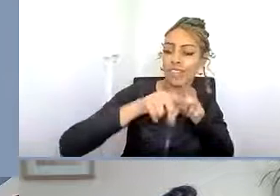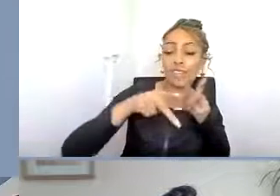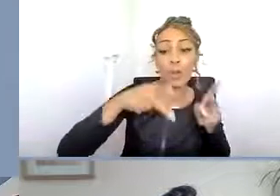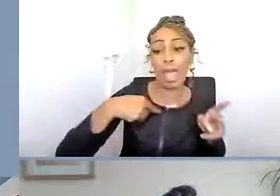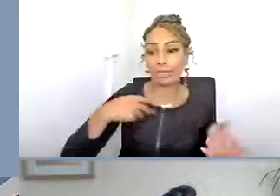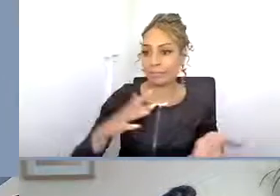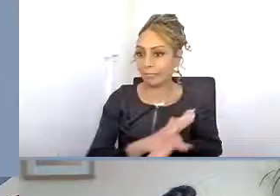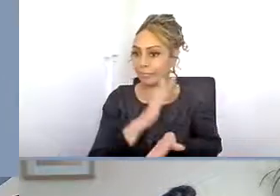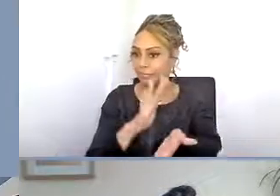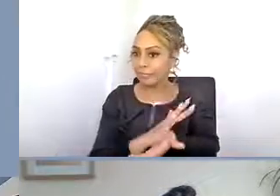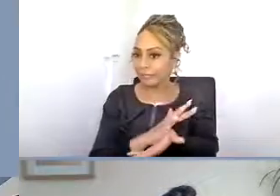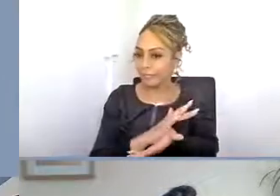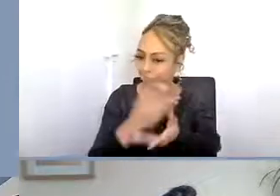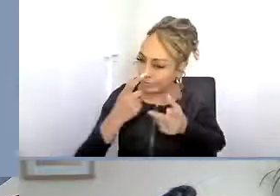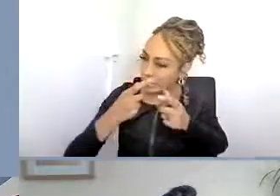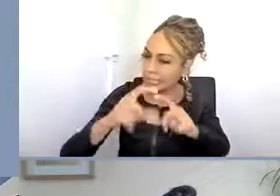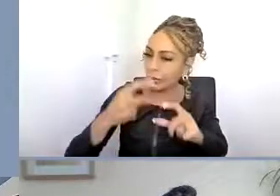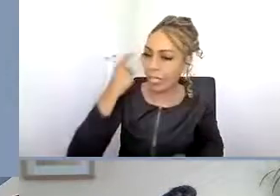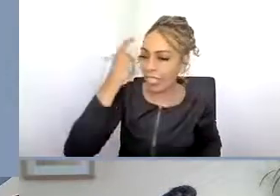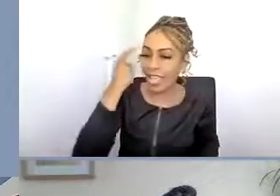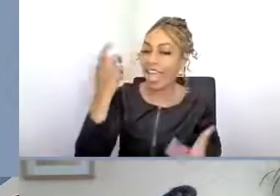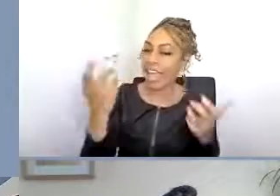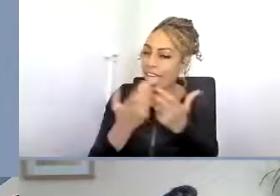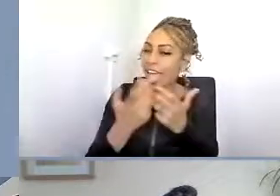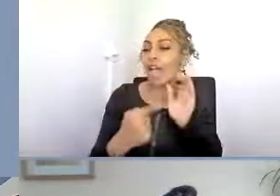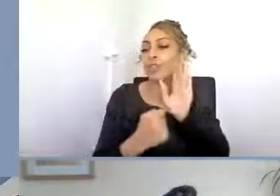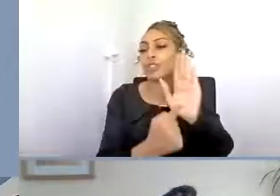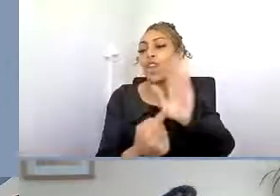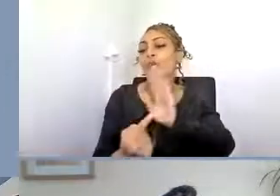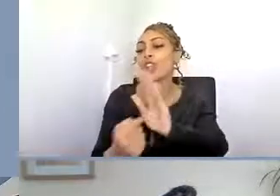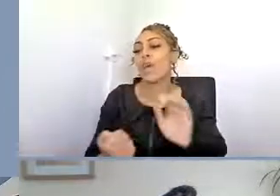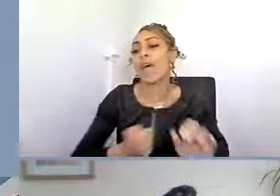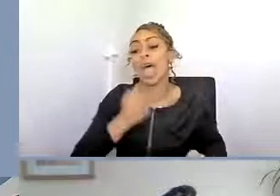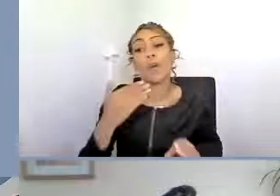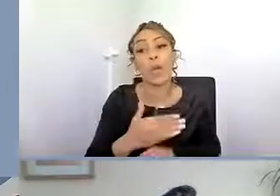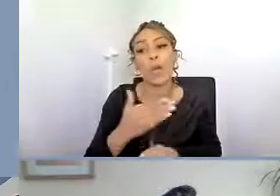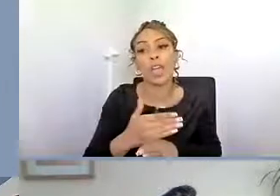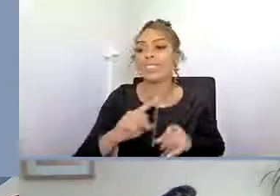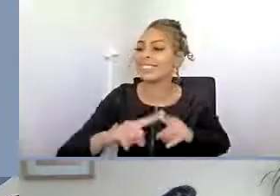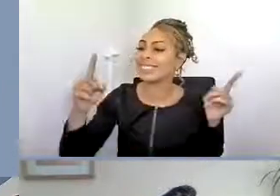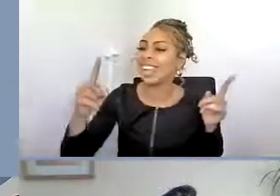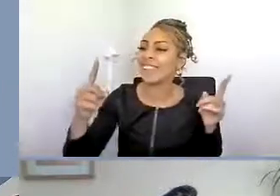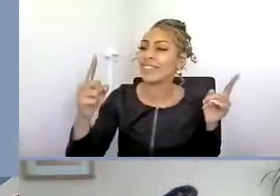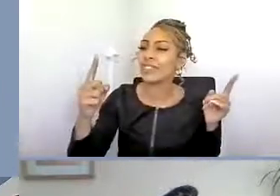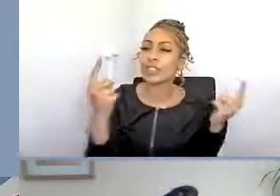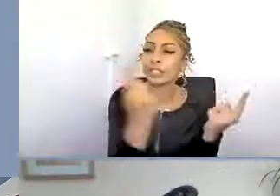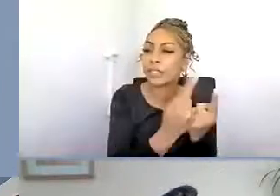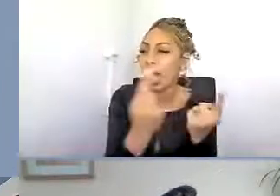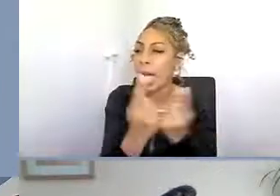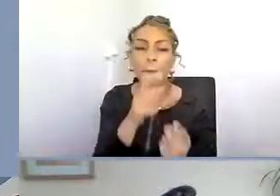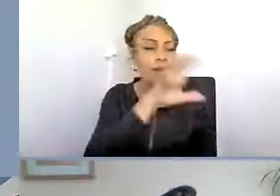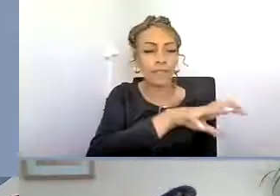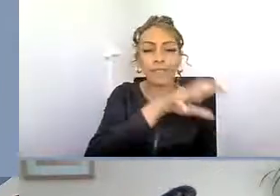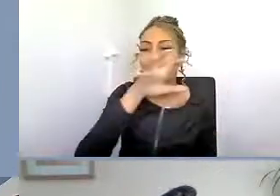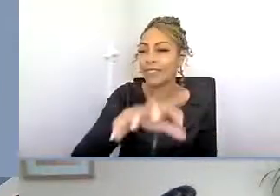really keen to continue to think about how we can show our works in these different types of settings and perhaps